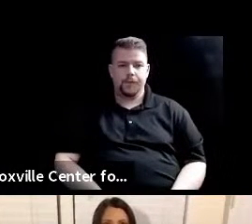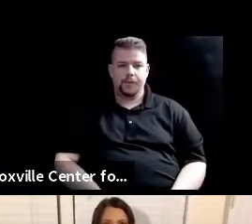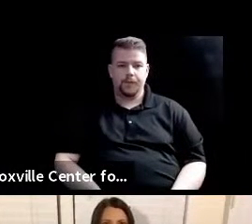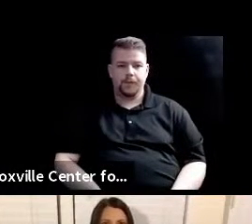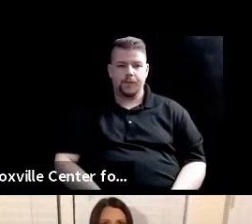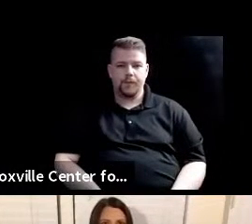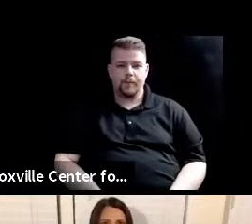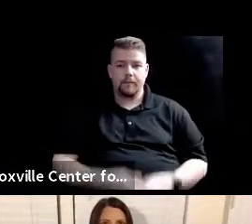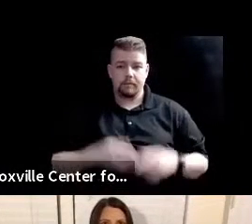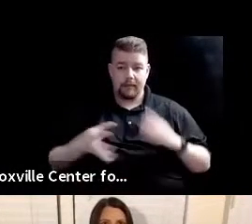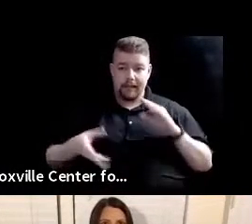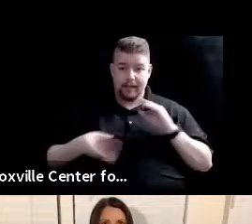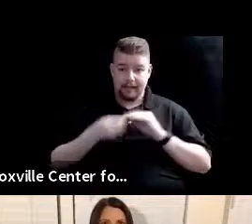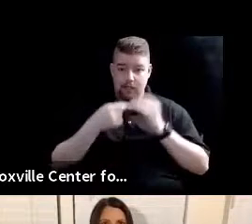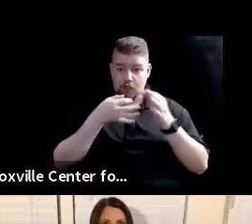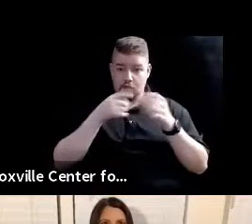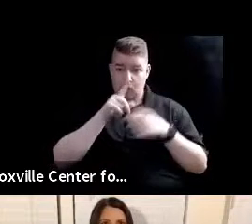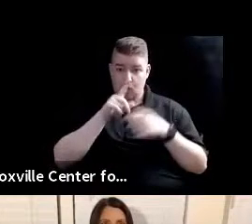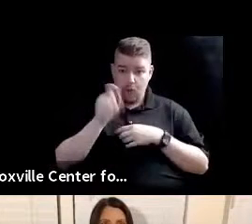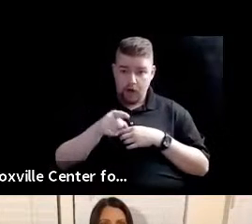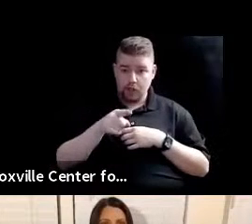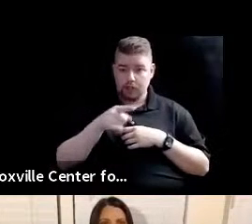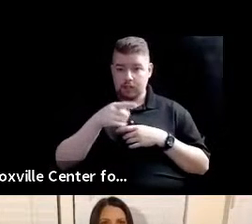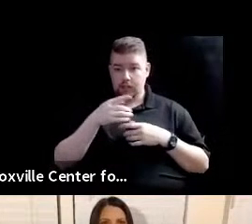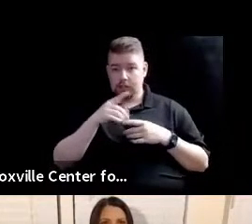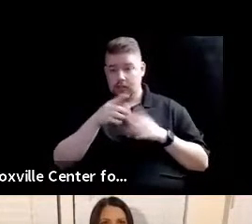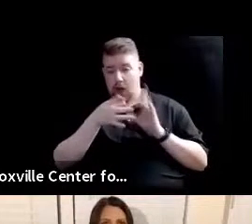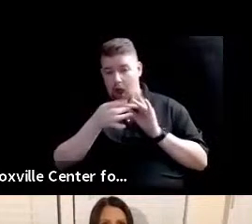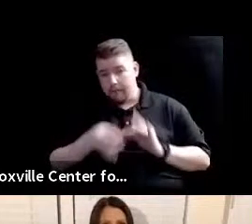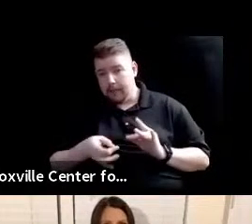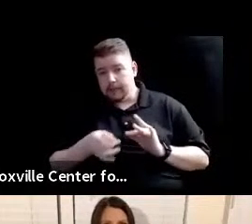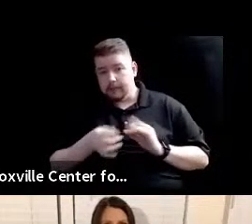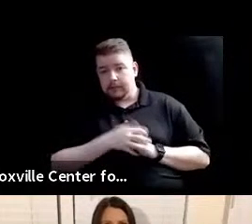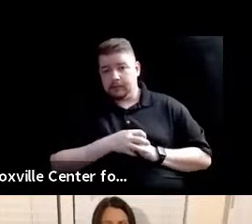Any further questions, comments?